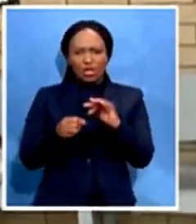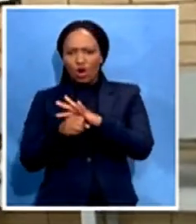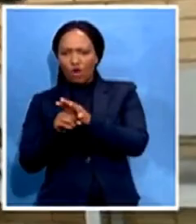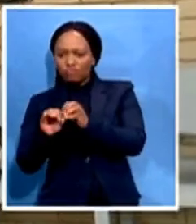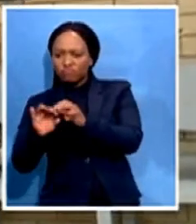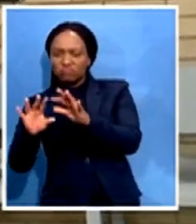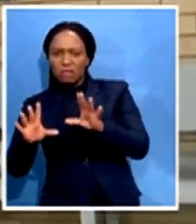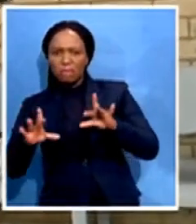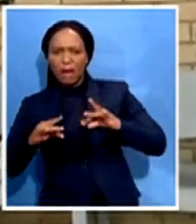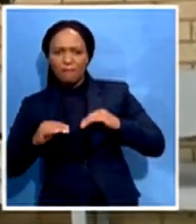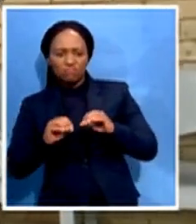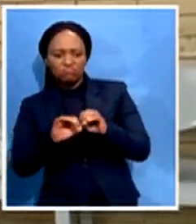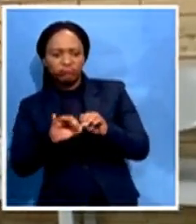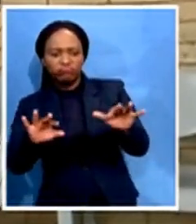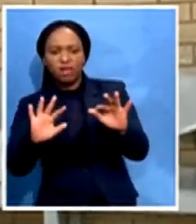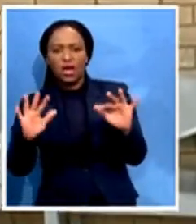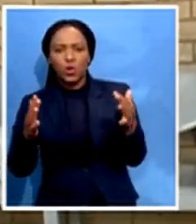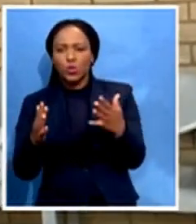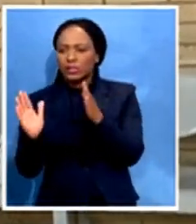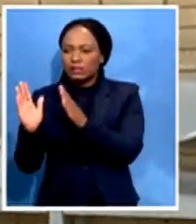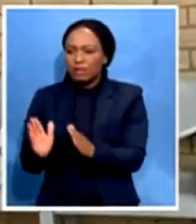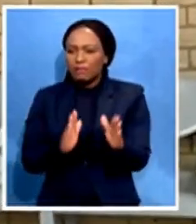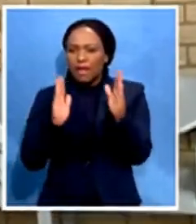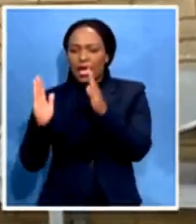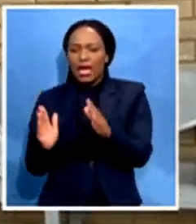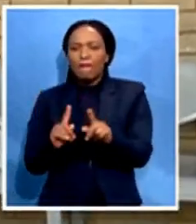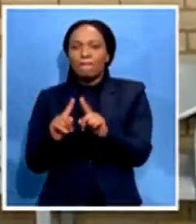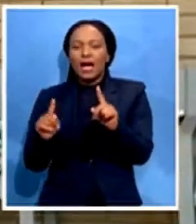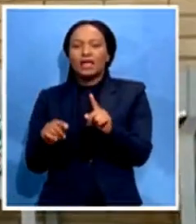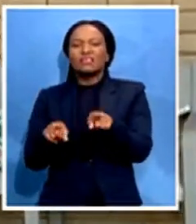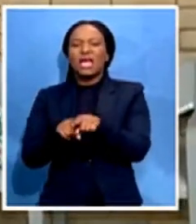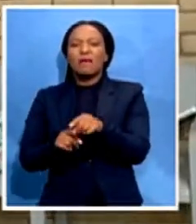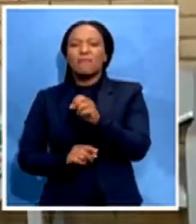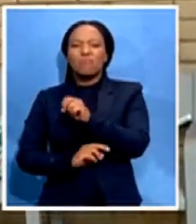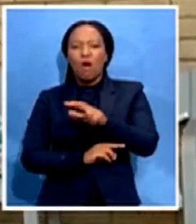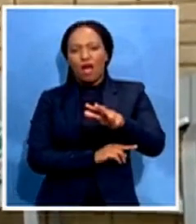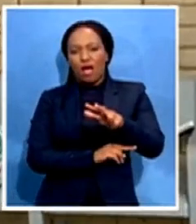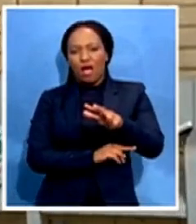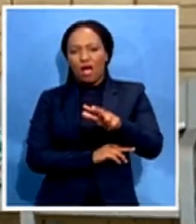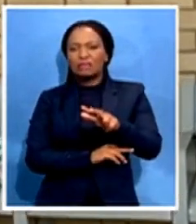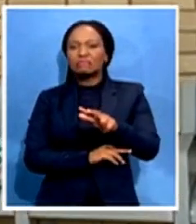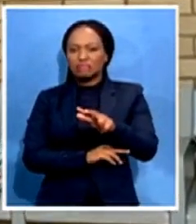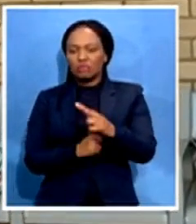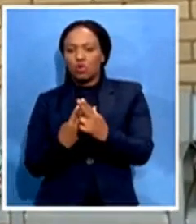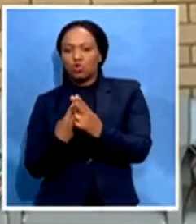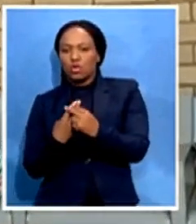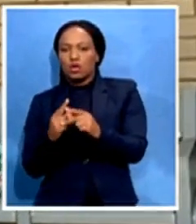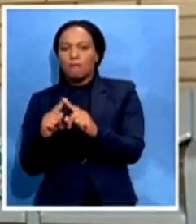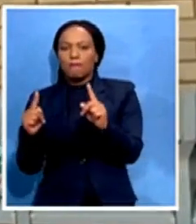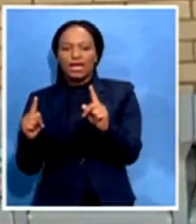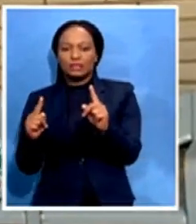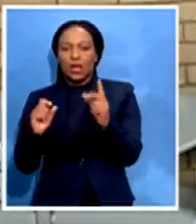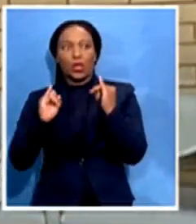prepared for something Ebola-like in our unit. Thankfully, it's not turned out to be as severe as that, but